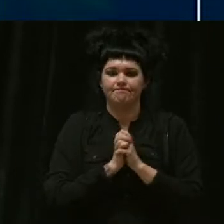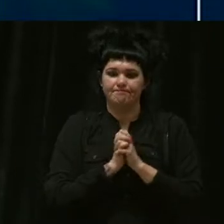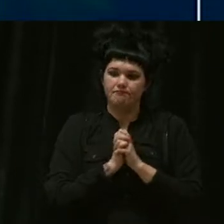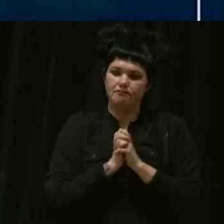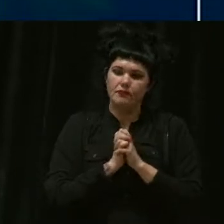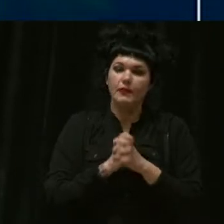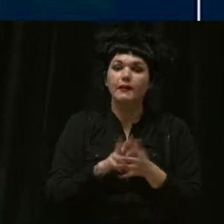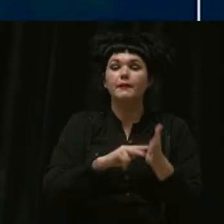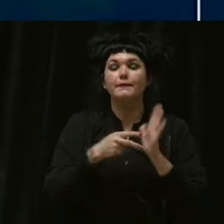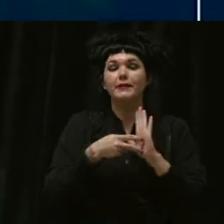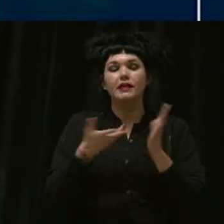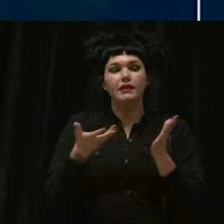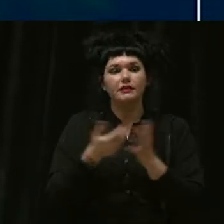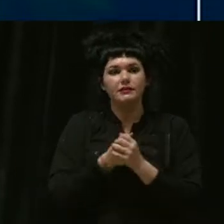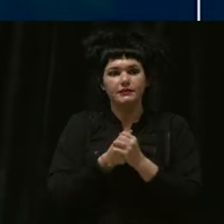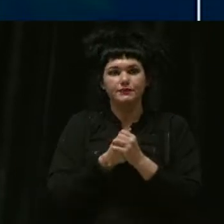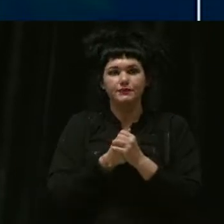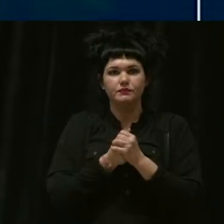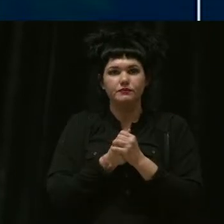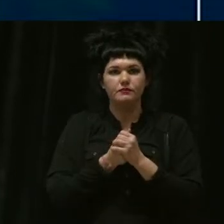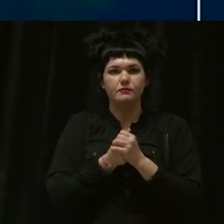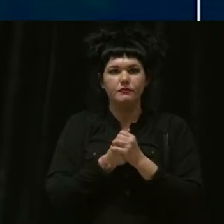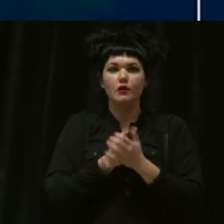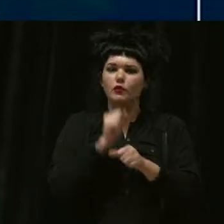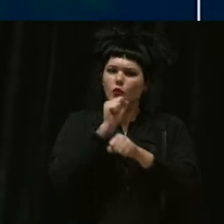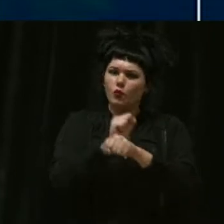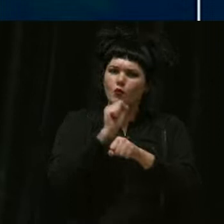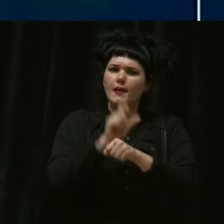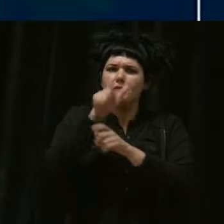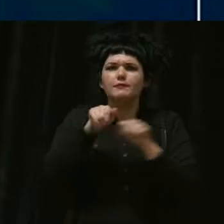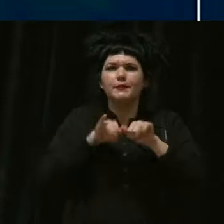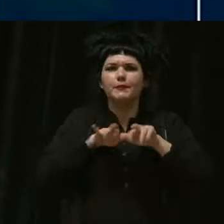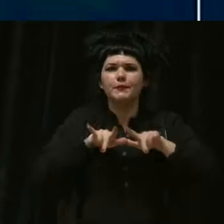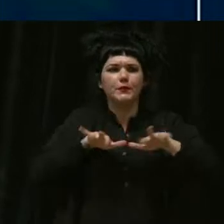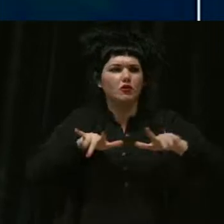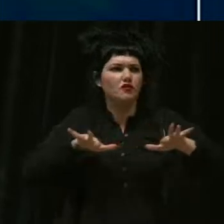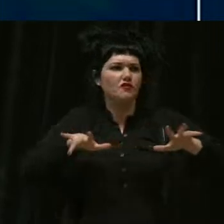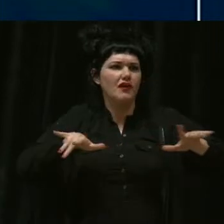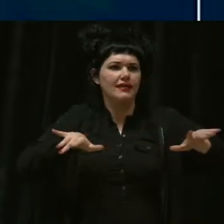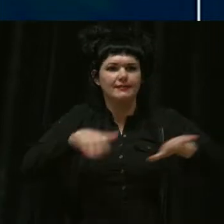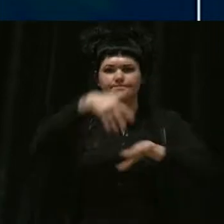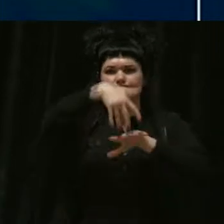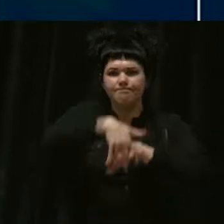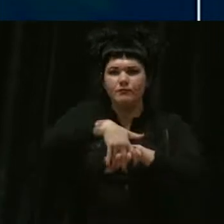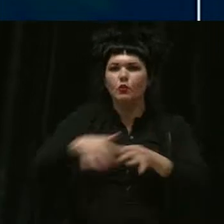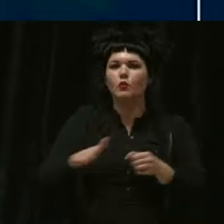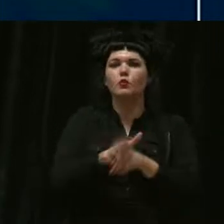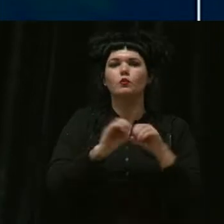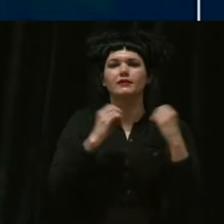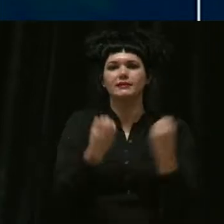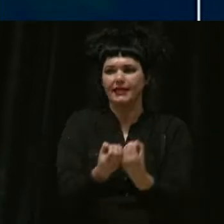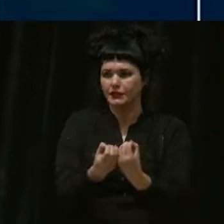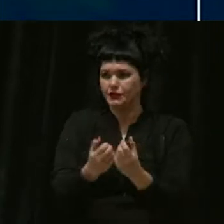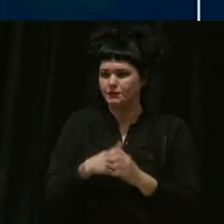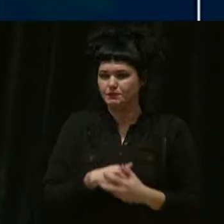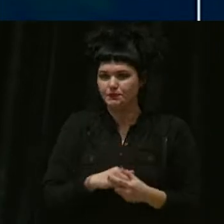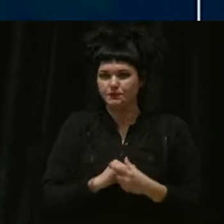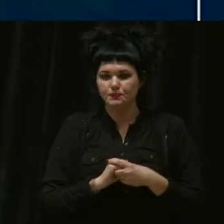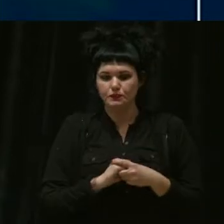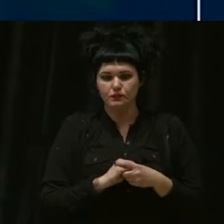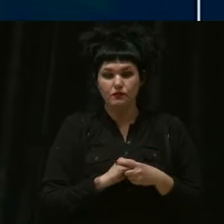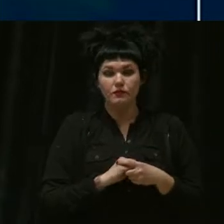It means that the work has to be pervasive throughout the organization. It will